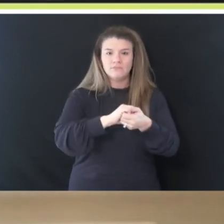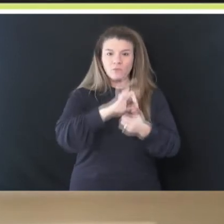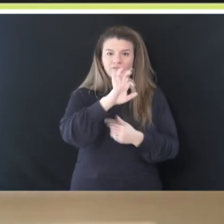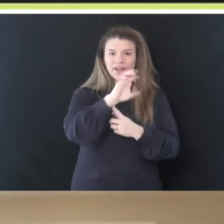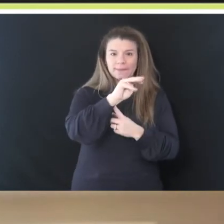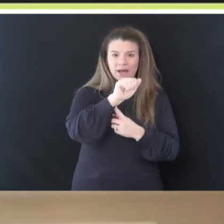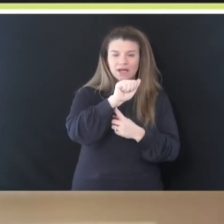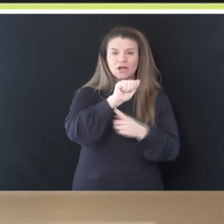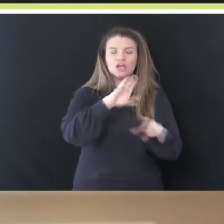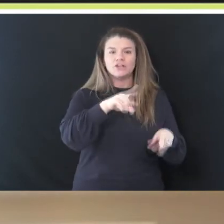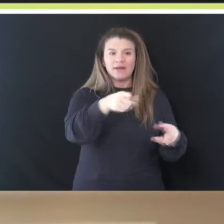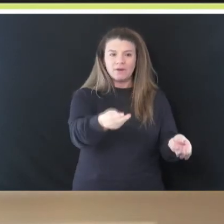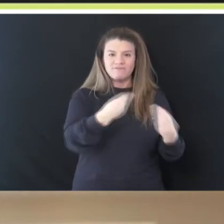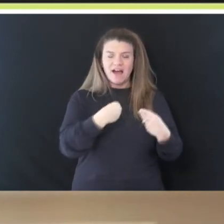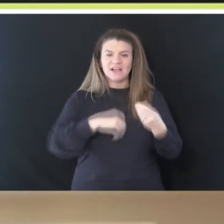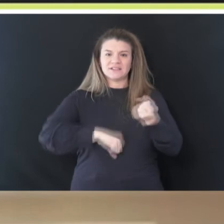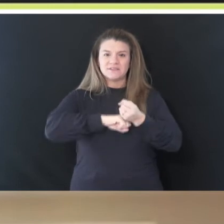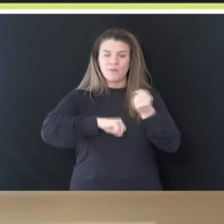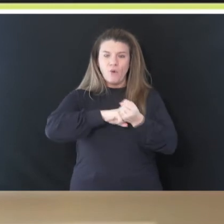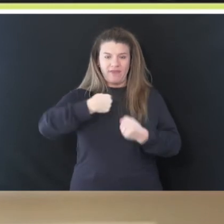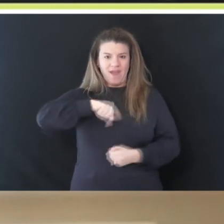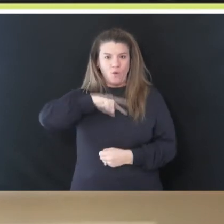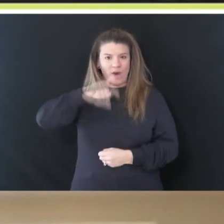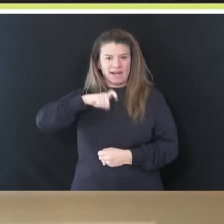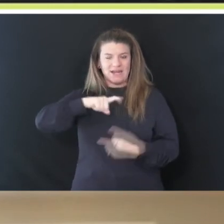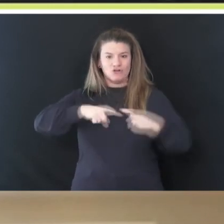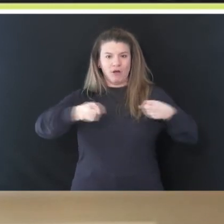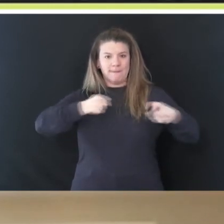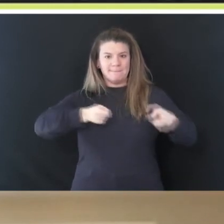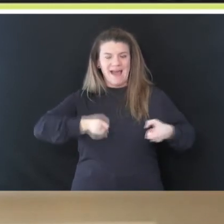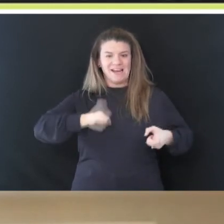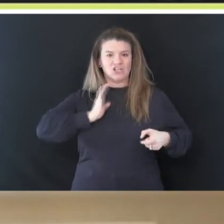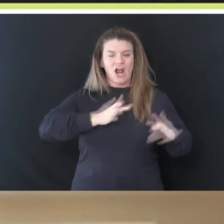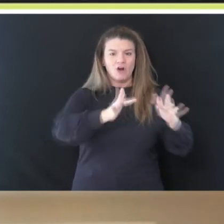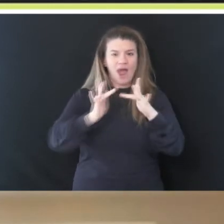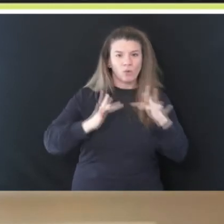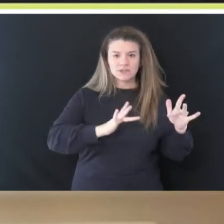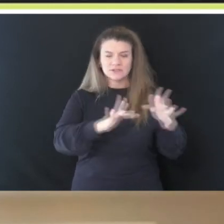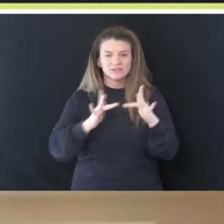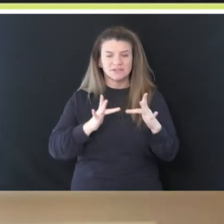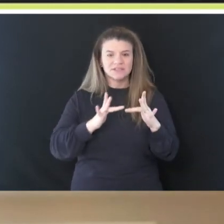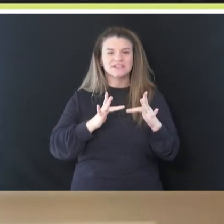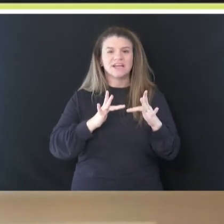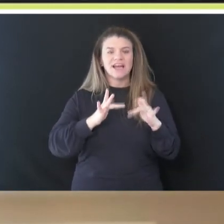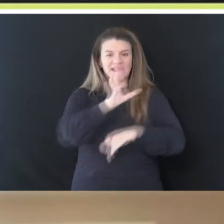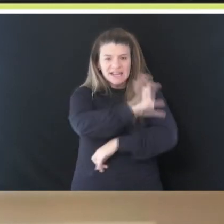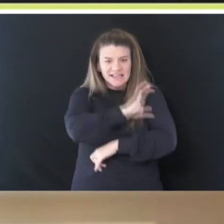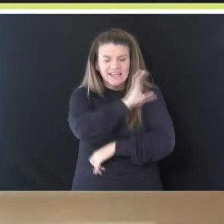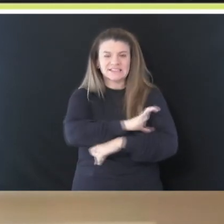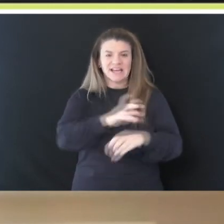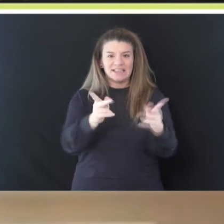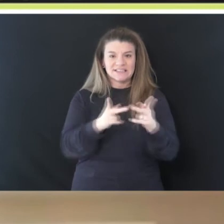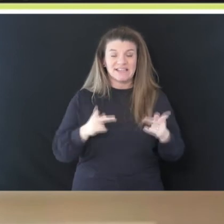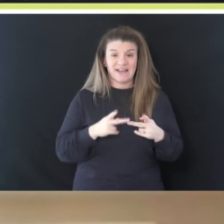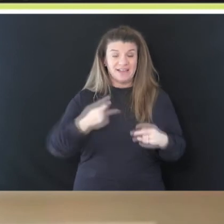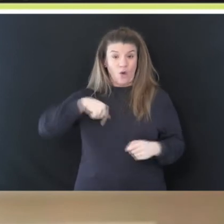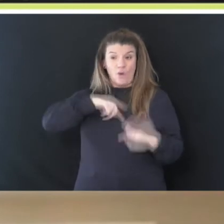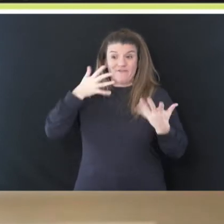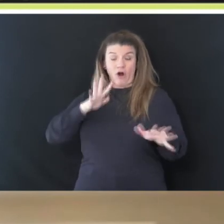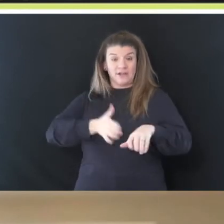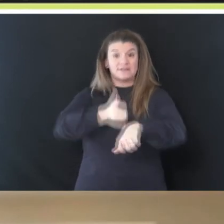to provide us the support we need to manage the networks and the clinics and the sites that we have